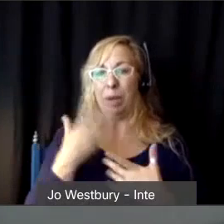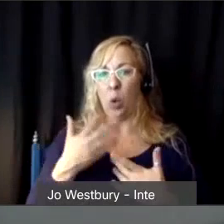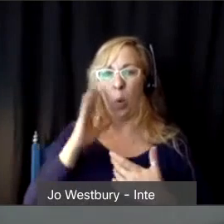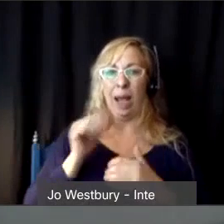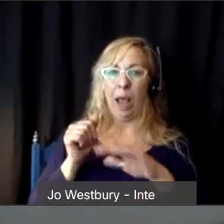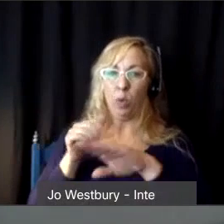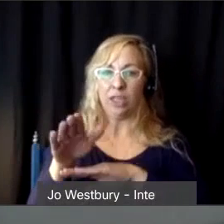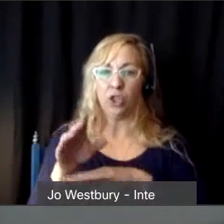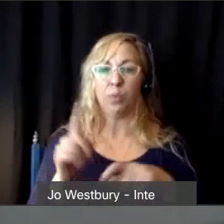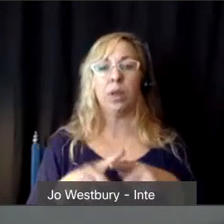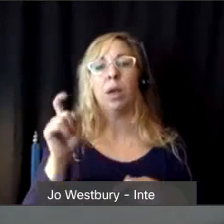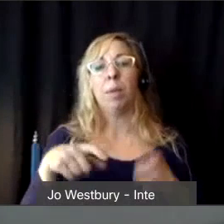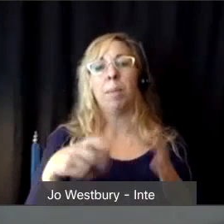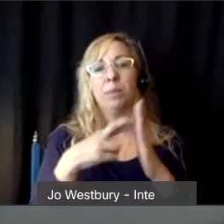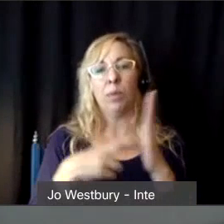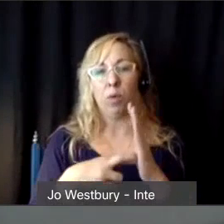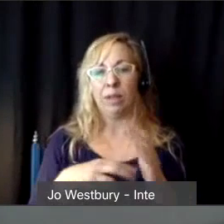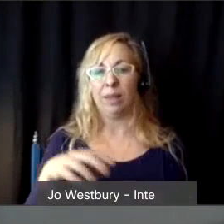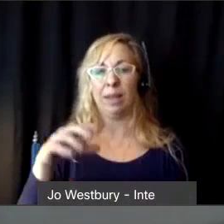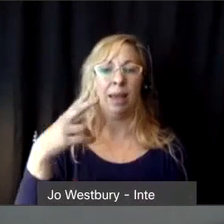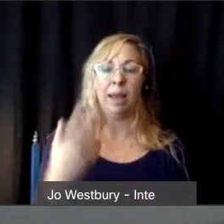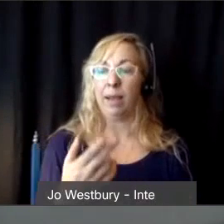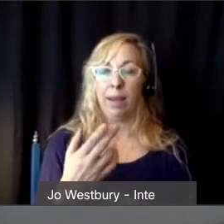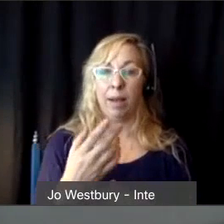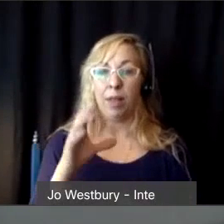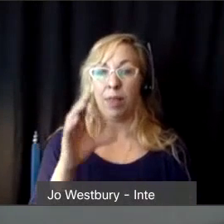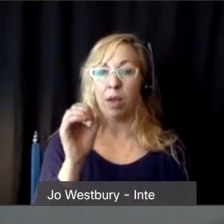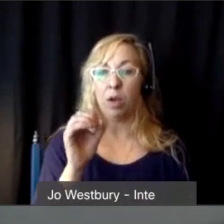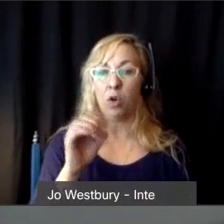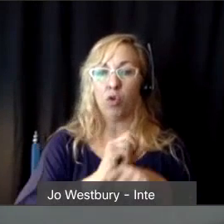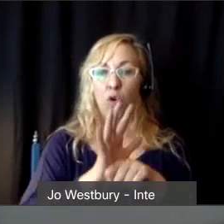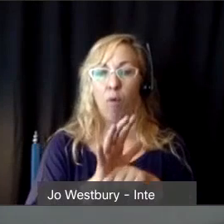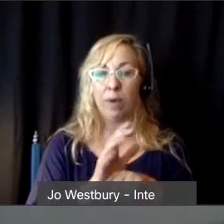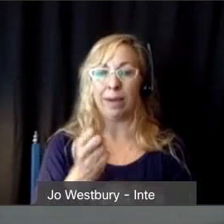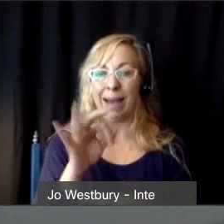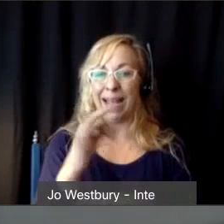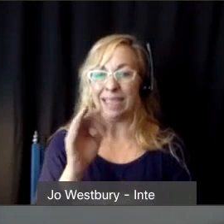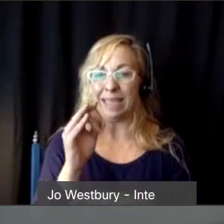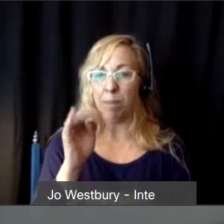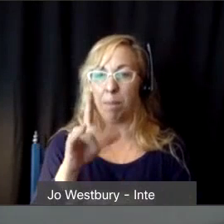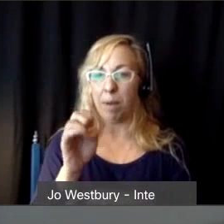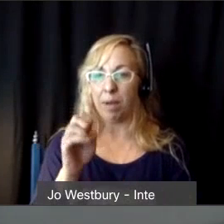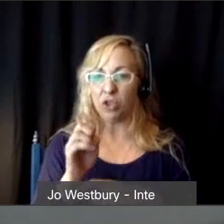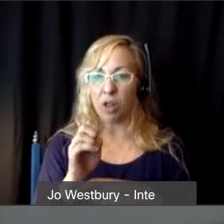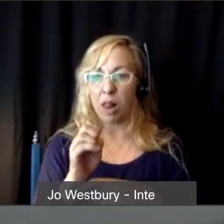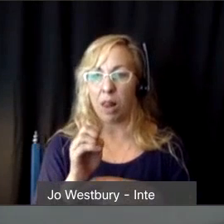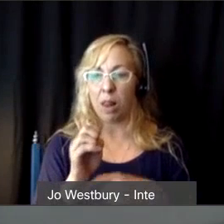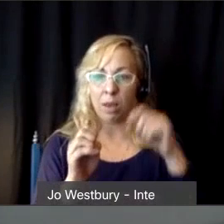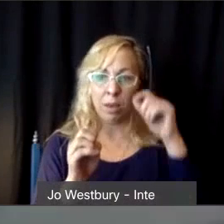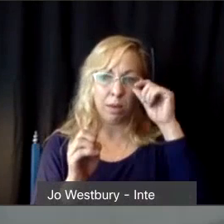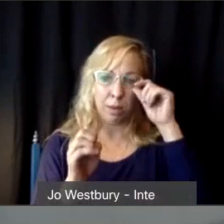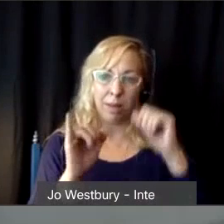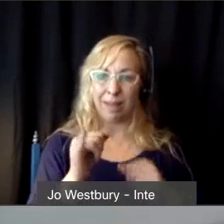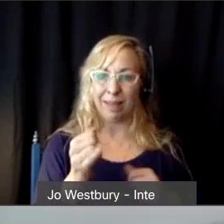the NHSN Long-Term Care Facility COVID-19 module to be eligible. So that information